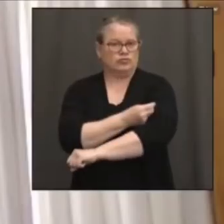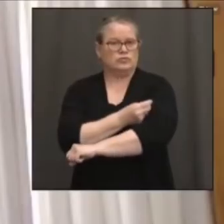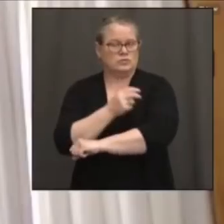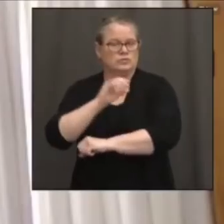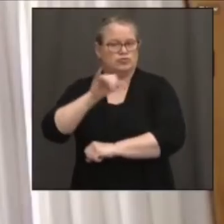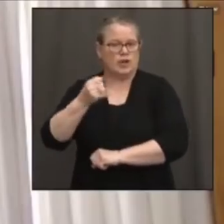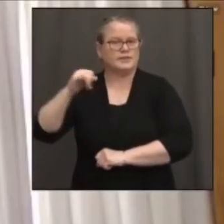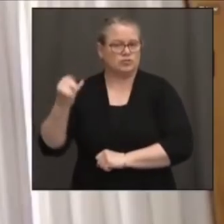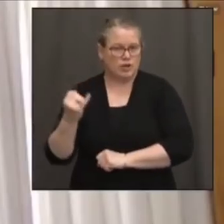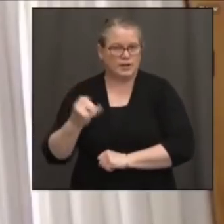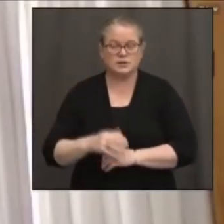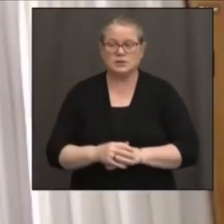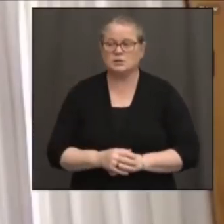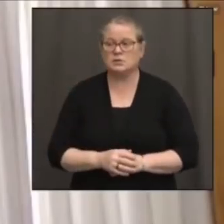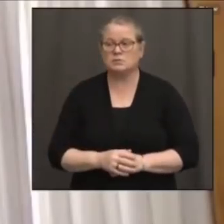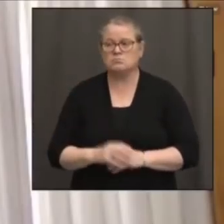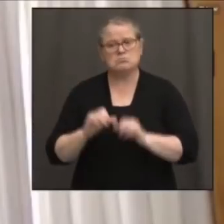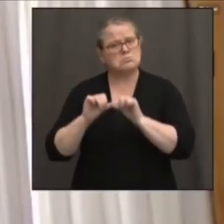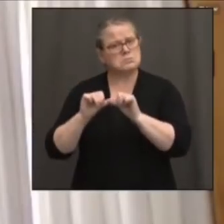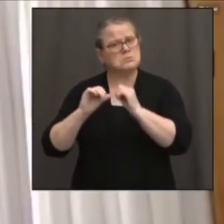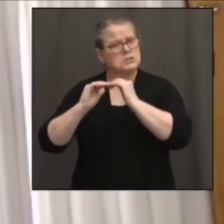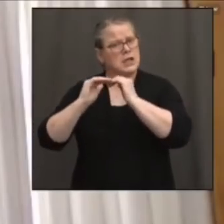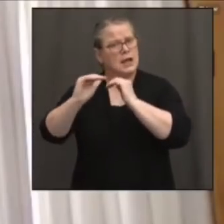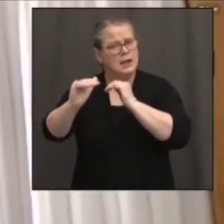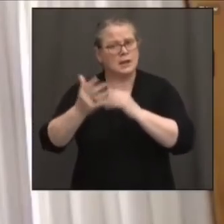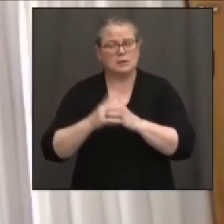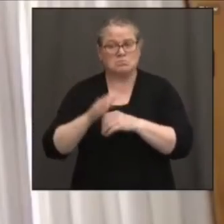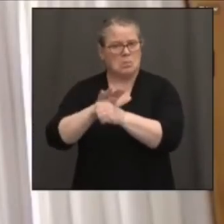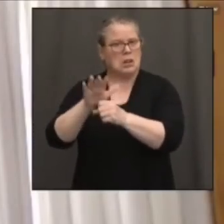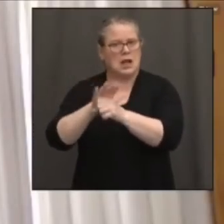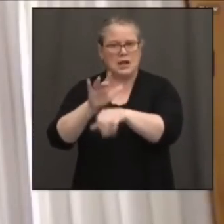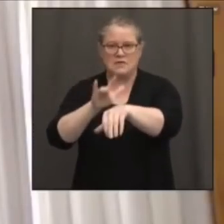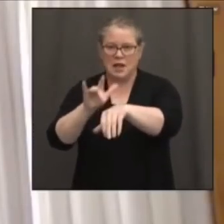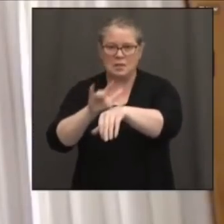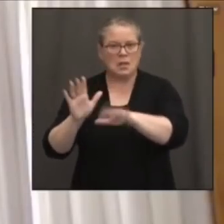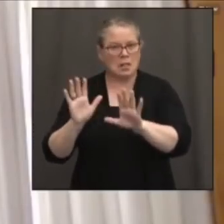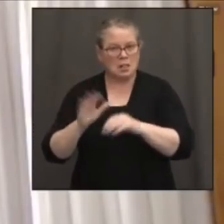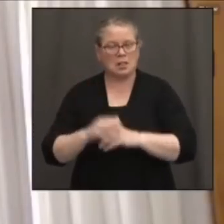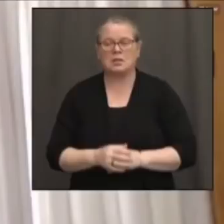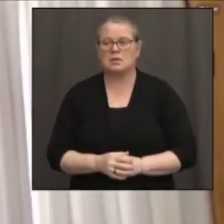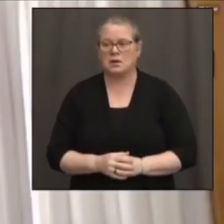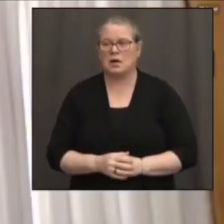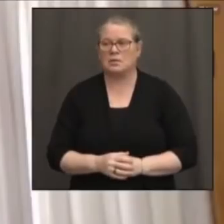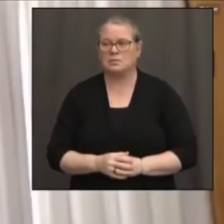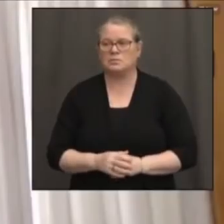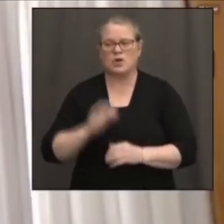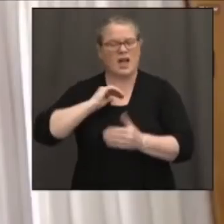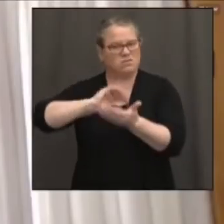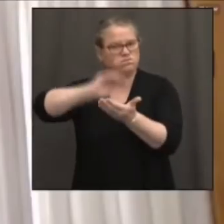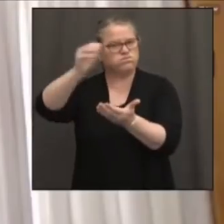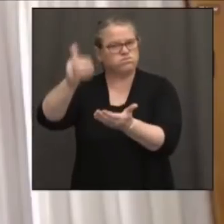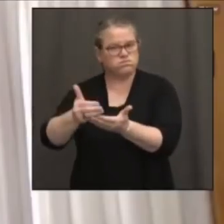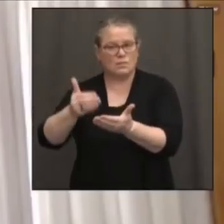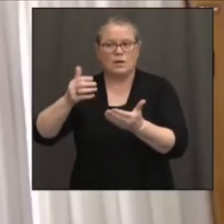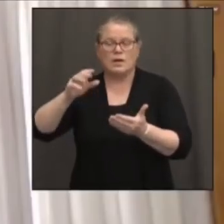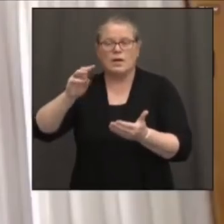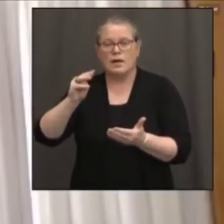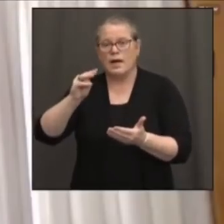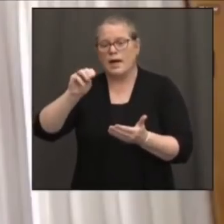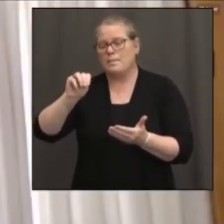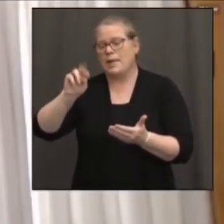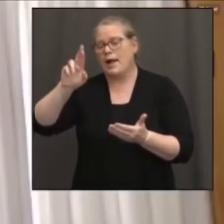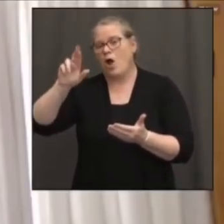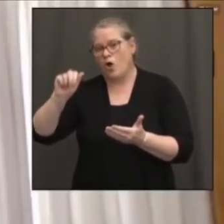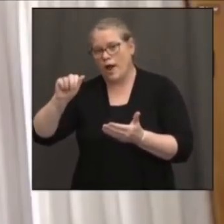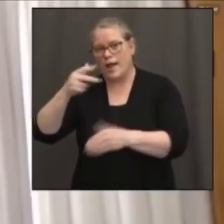plenty of Johnson & Johnson available. We're trying to pair clinics where we're offering one of the mRNA vaccines, bring Johnson & Johnson